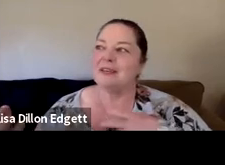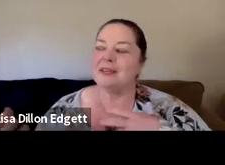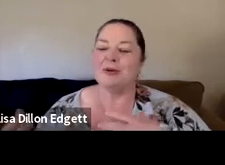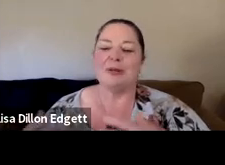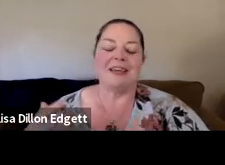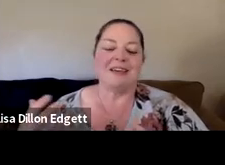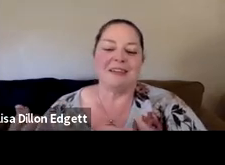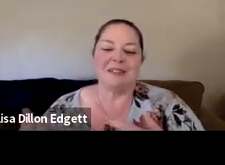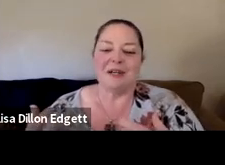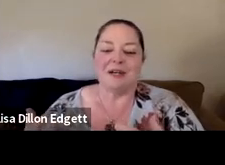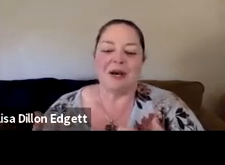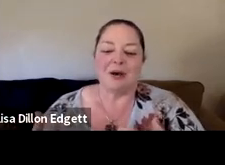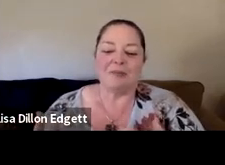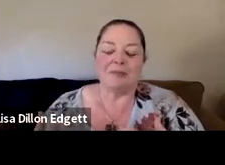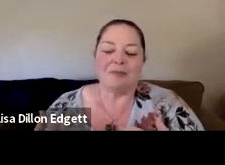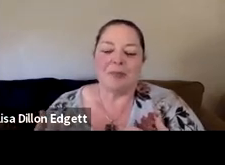you know, like